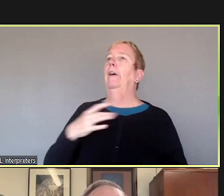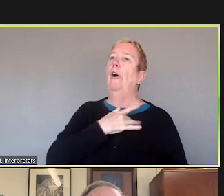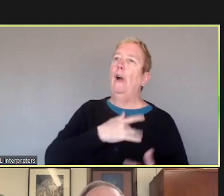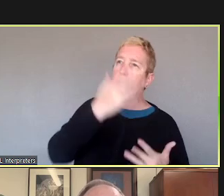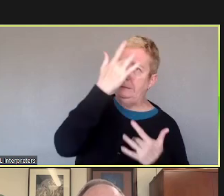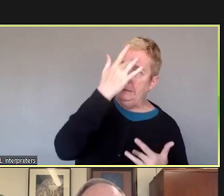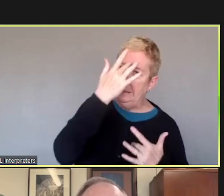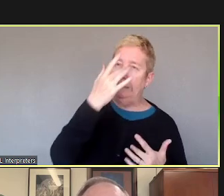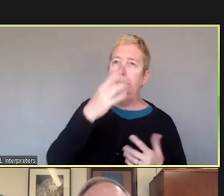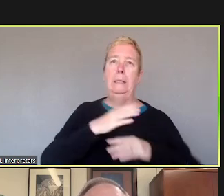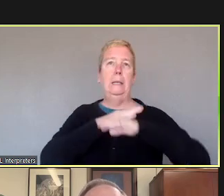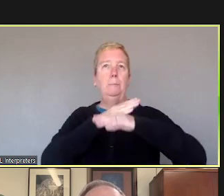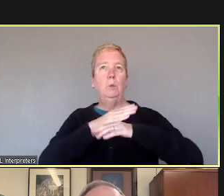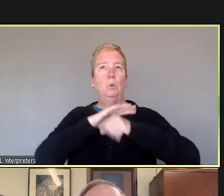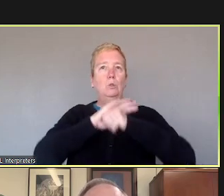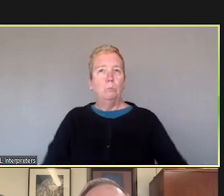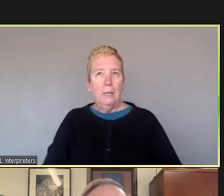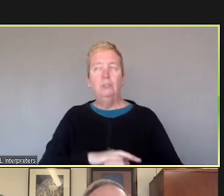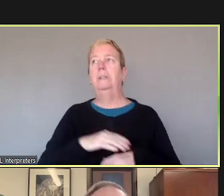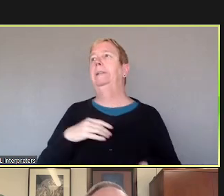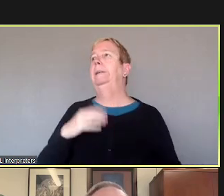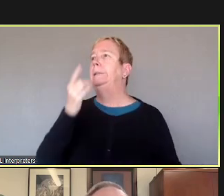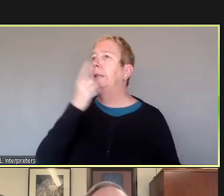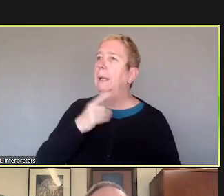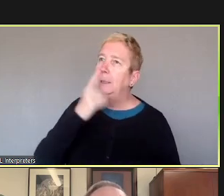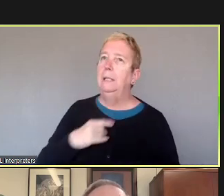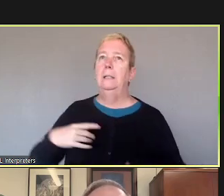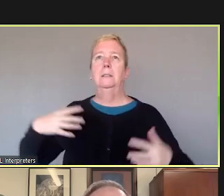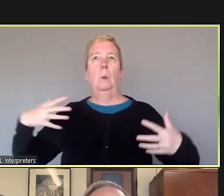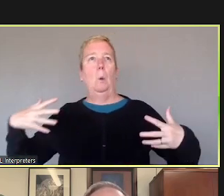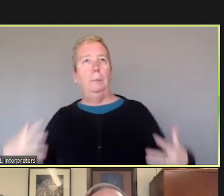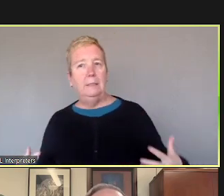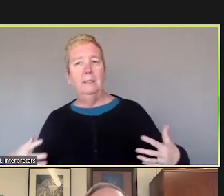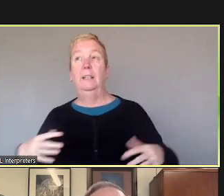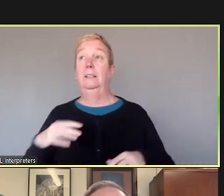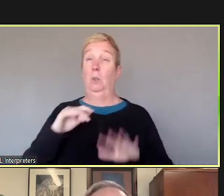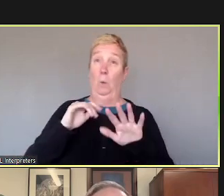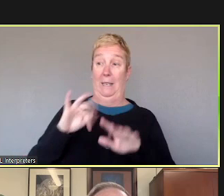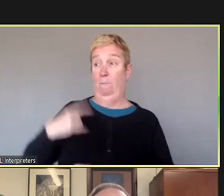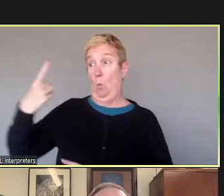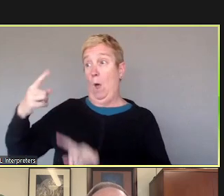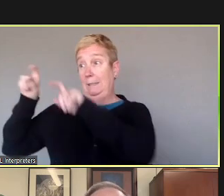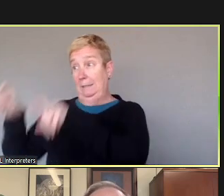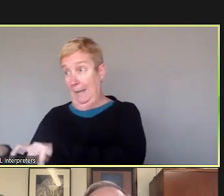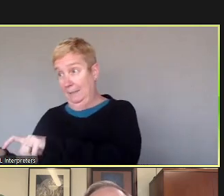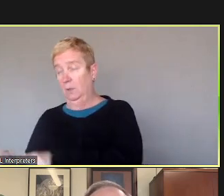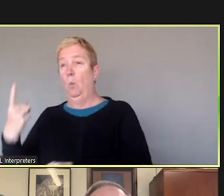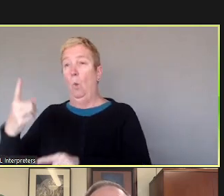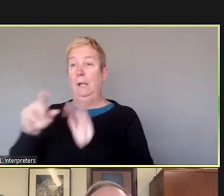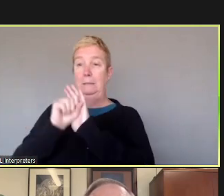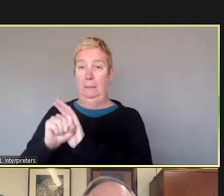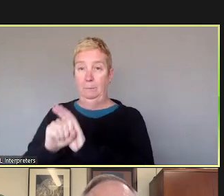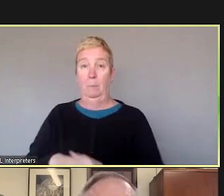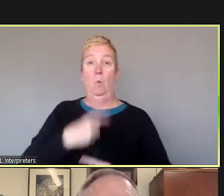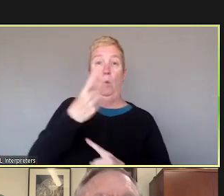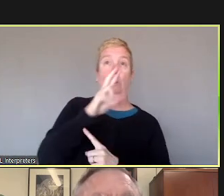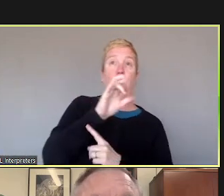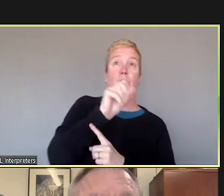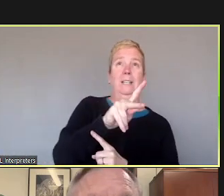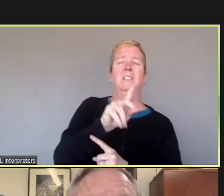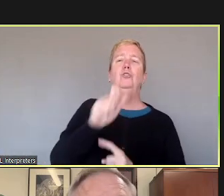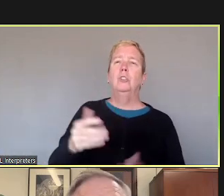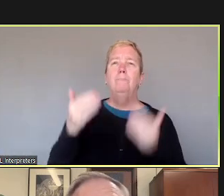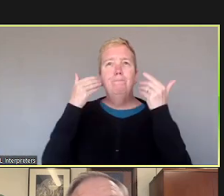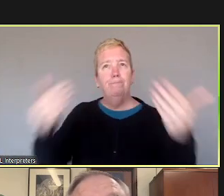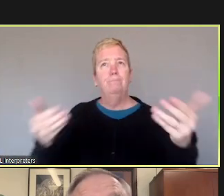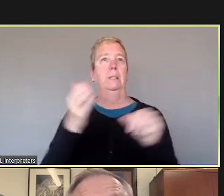course, diabetes, obesity. So one test, one symptom, one risk factor, you should get